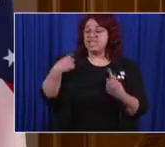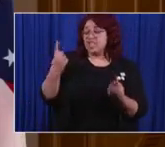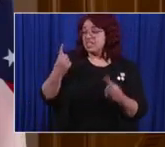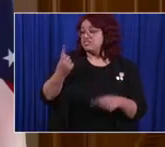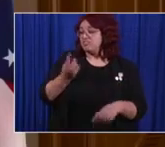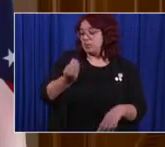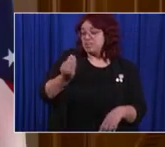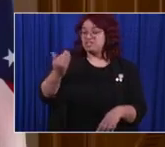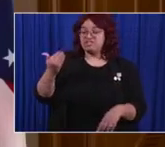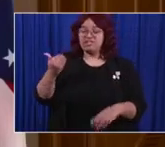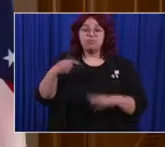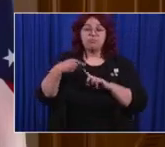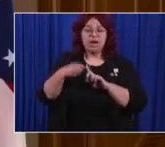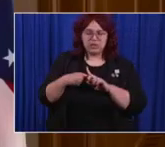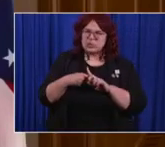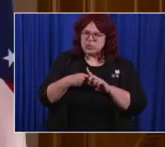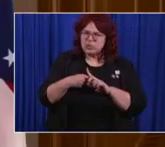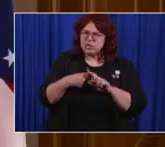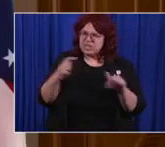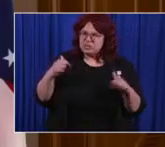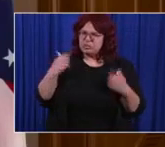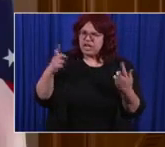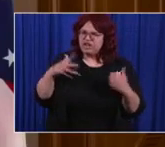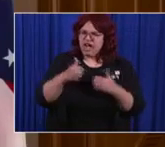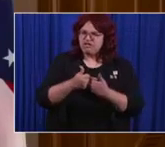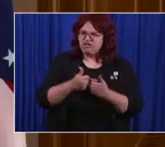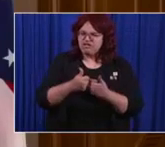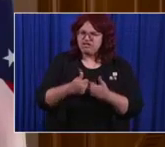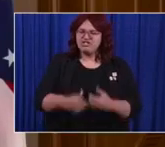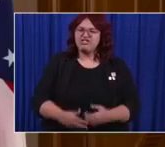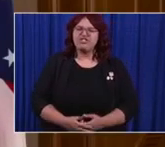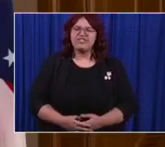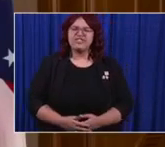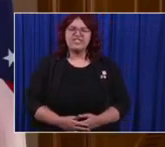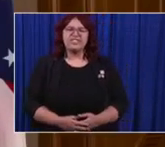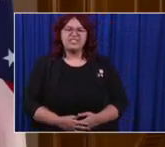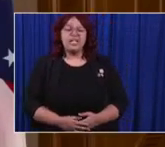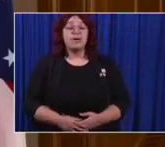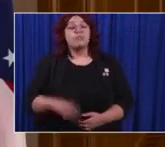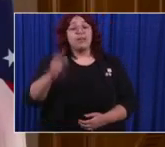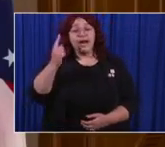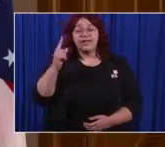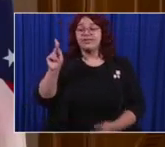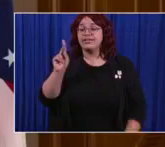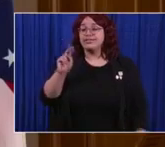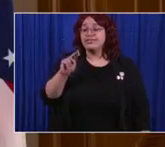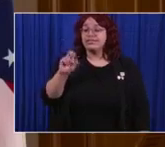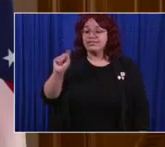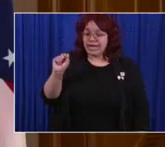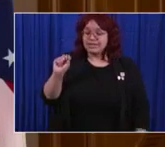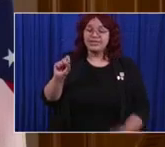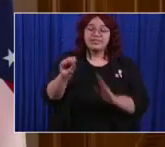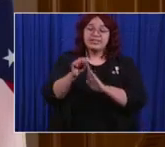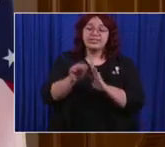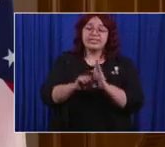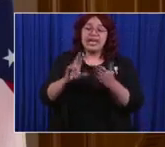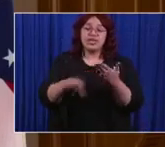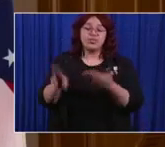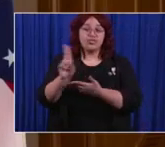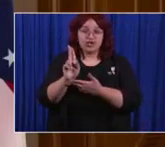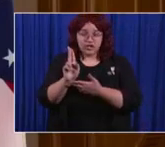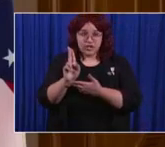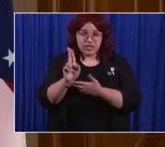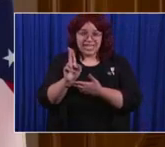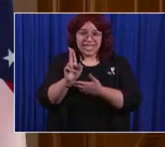have certainly been challenging. Kent State University part of a project called the Global